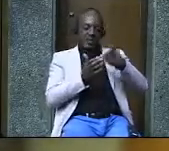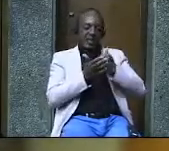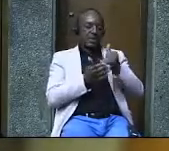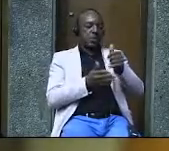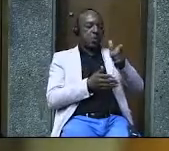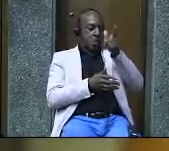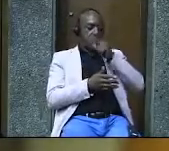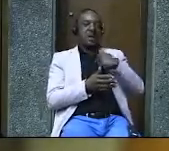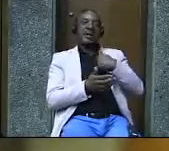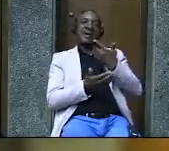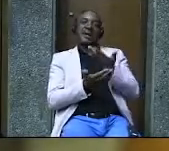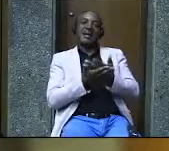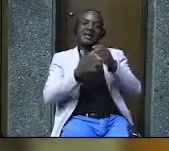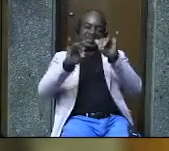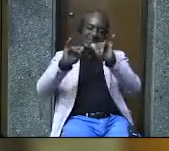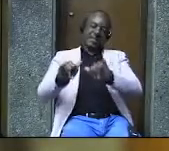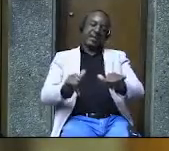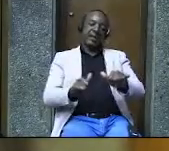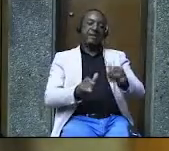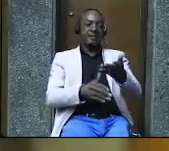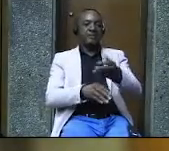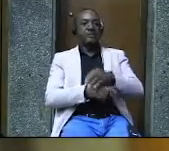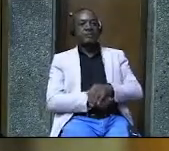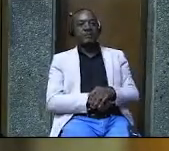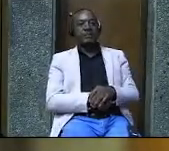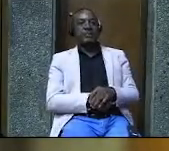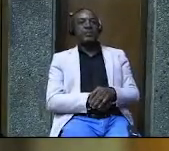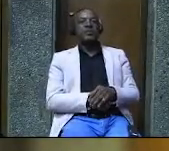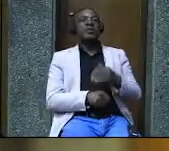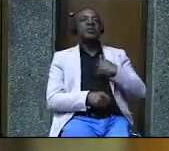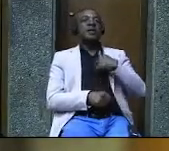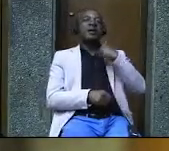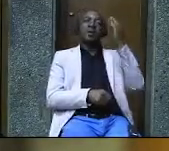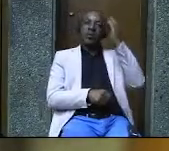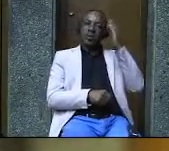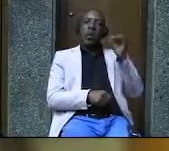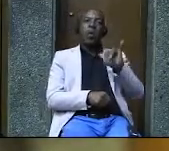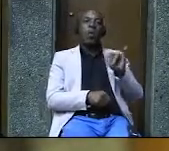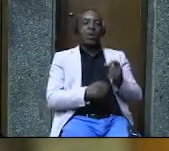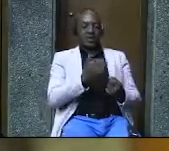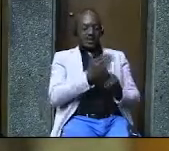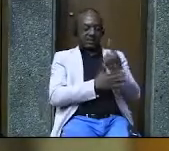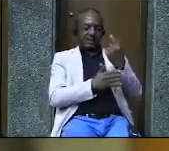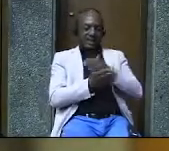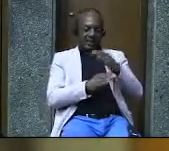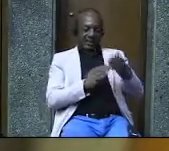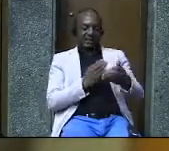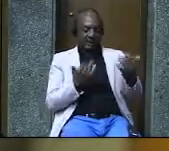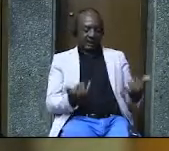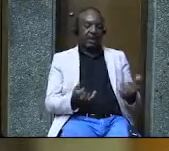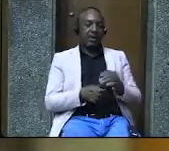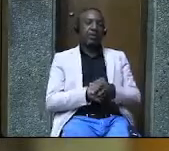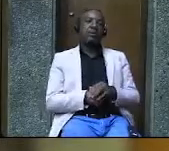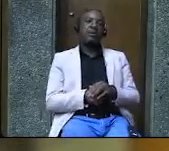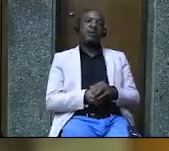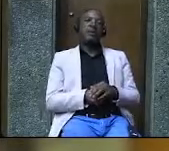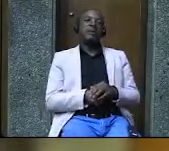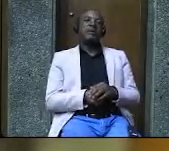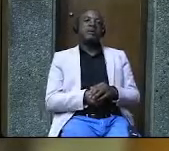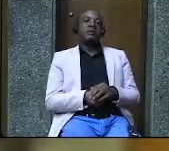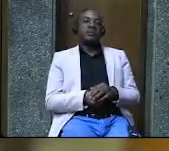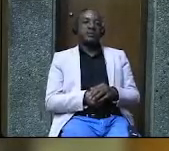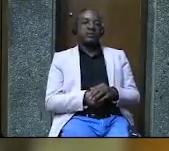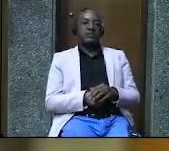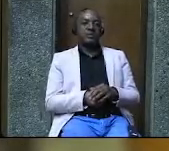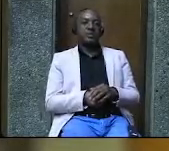re nkile ska ile bodulo ba batho jwale ne ke batla ho tseba go hoetsa halang o fitlhelela ka sheko because re kwala selemo jwale re dula strateng